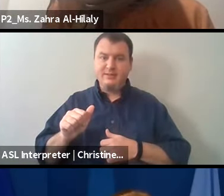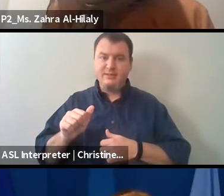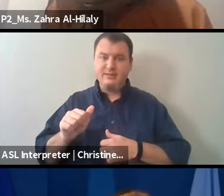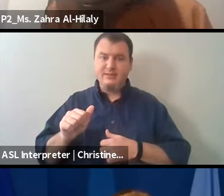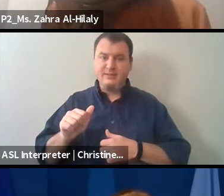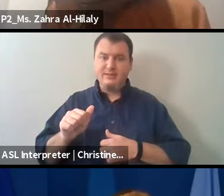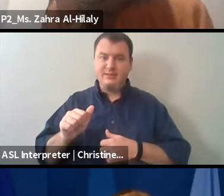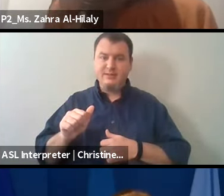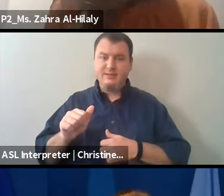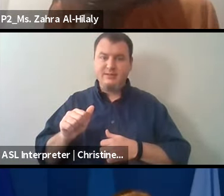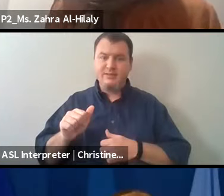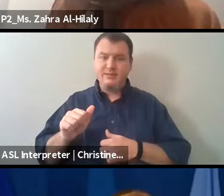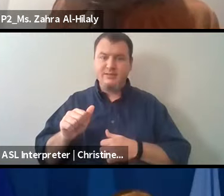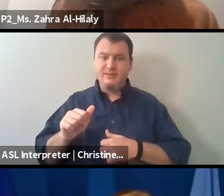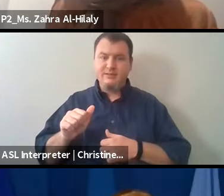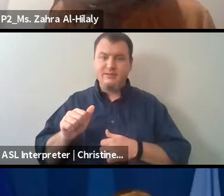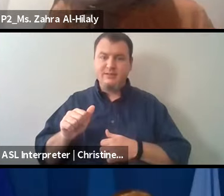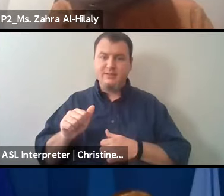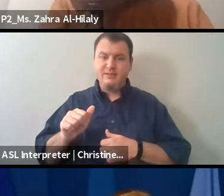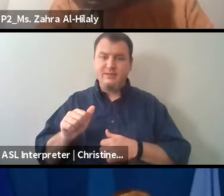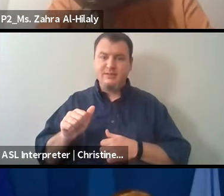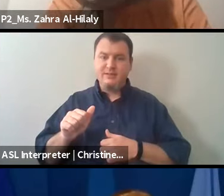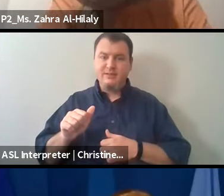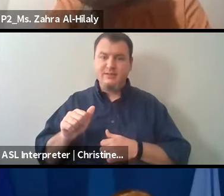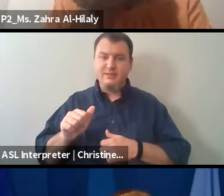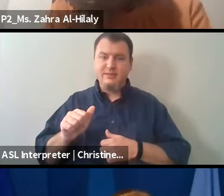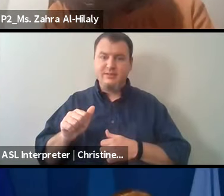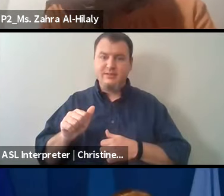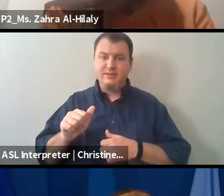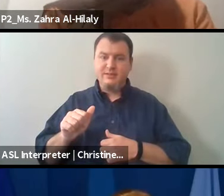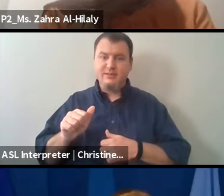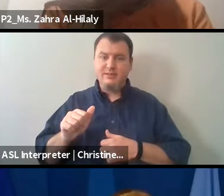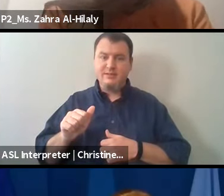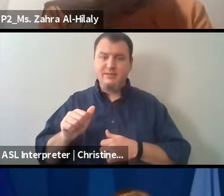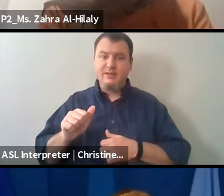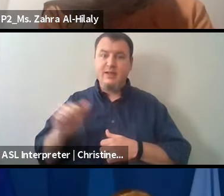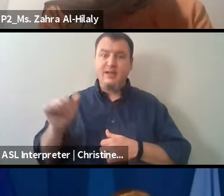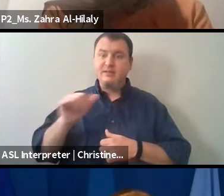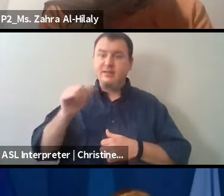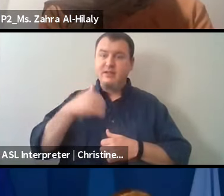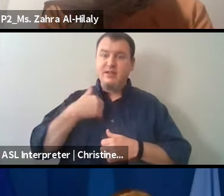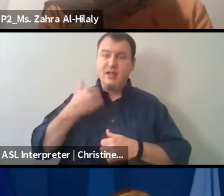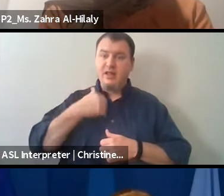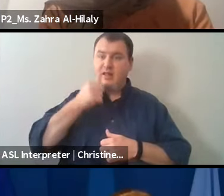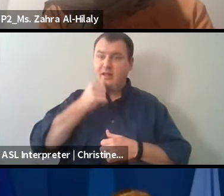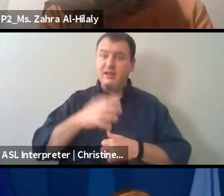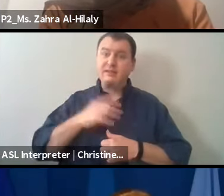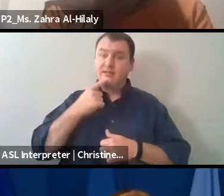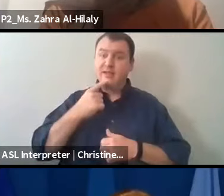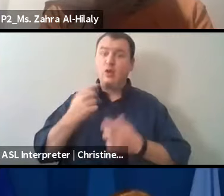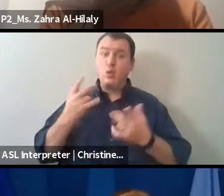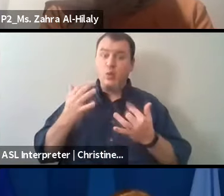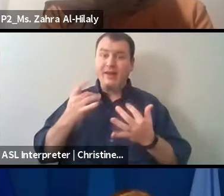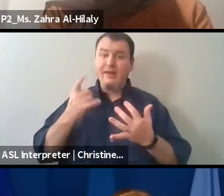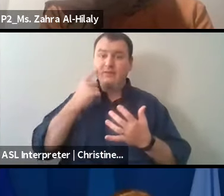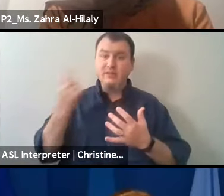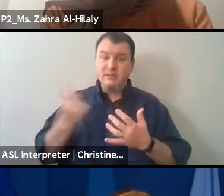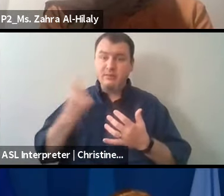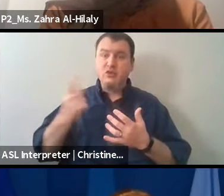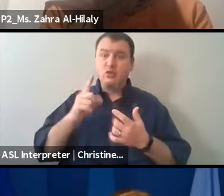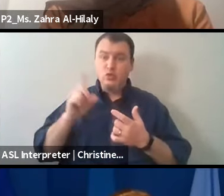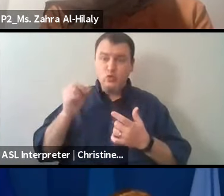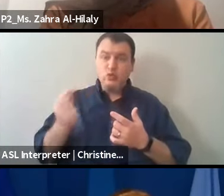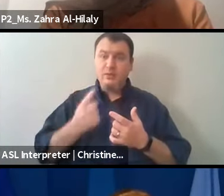it can never, as the young lady was saying earlier on, say you will wait for somebody to do something for